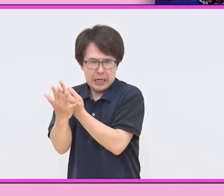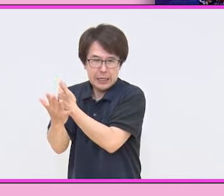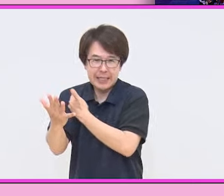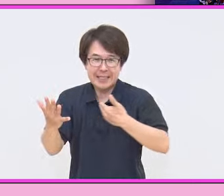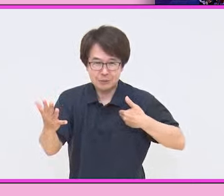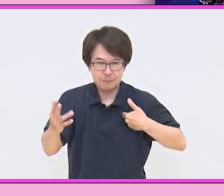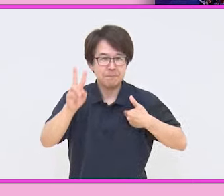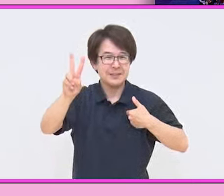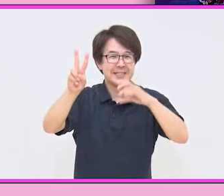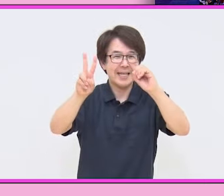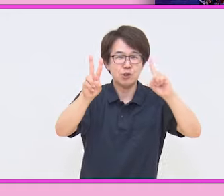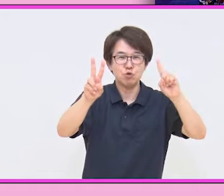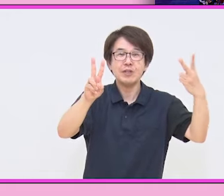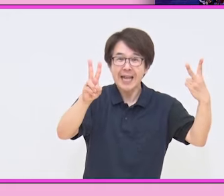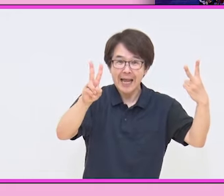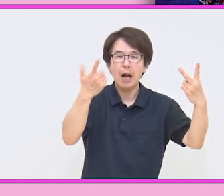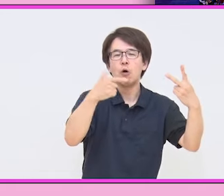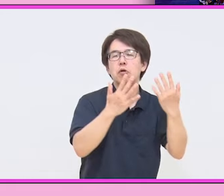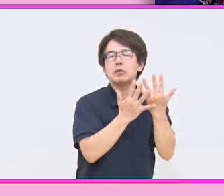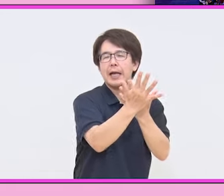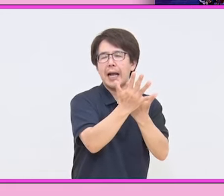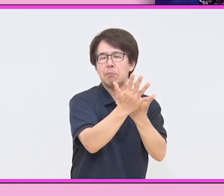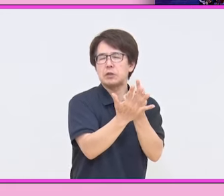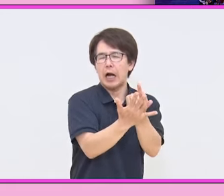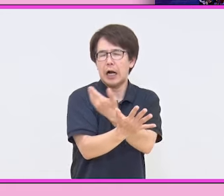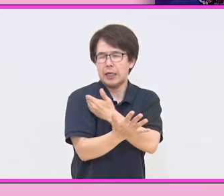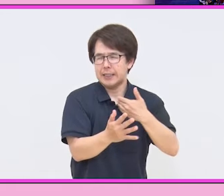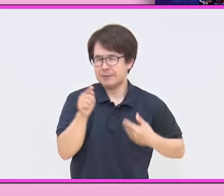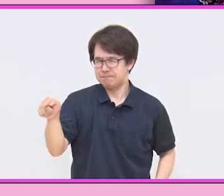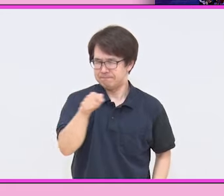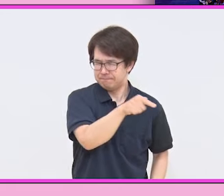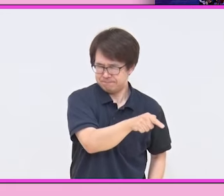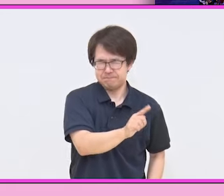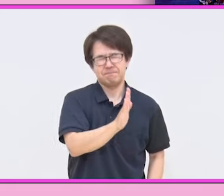2012. Huge games. For me, very huge games.